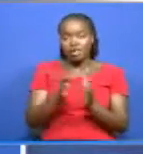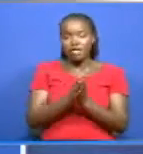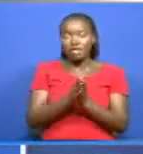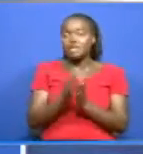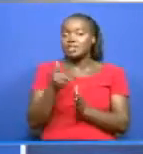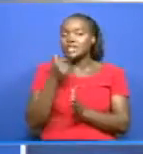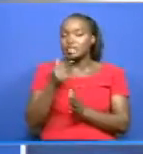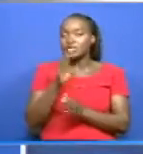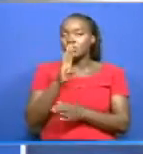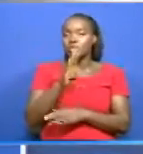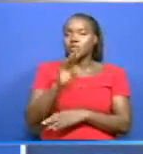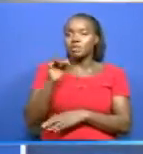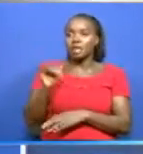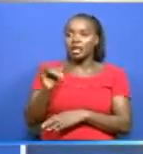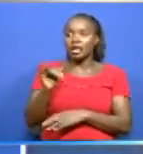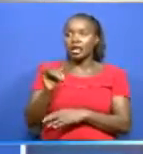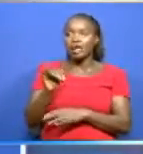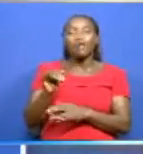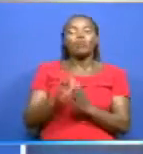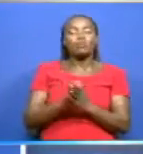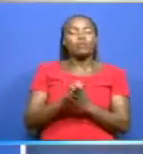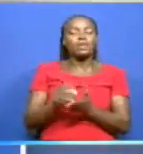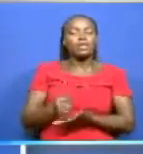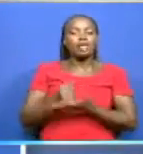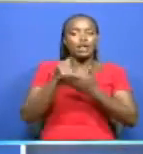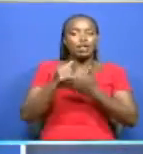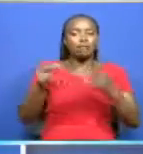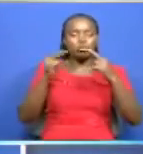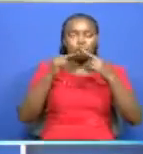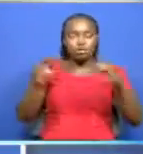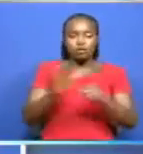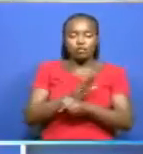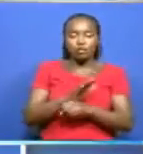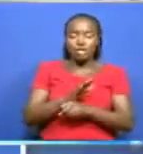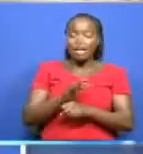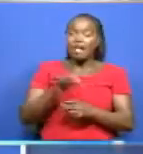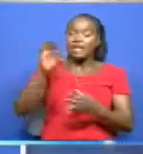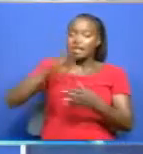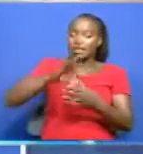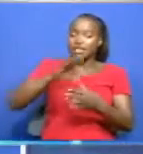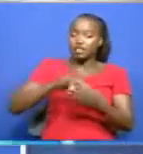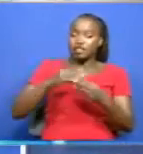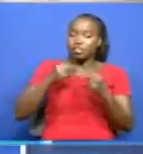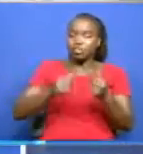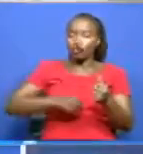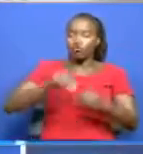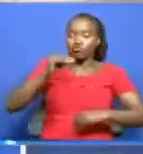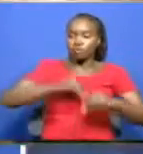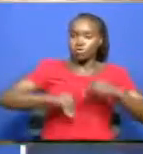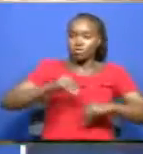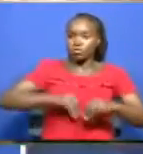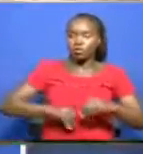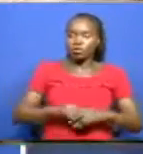said BBI would foster peaceful elections and tackle corruption. Achola Simon with the details.